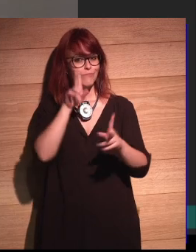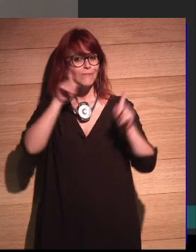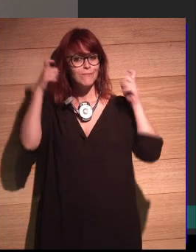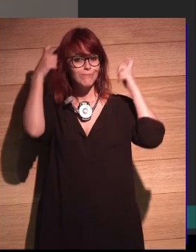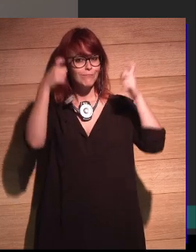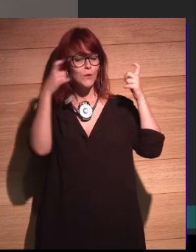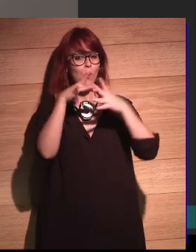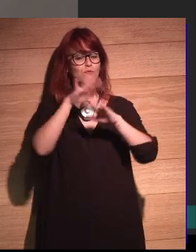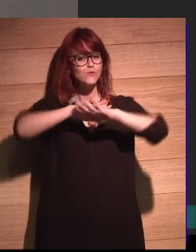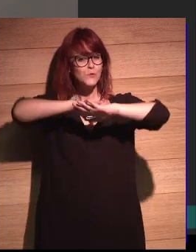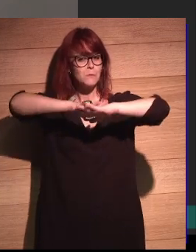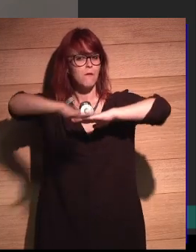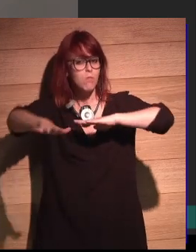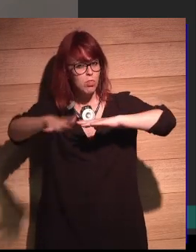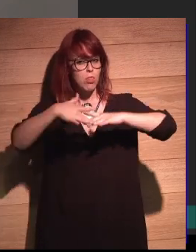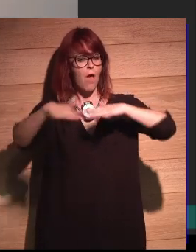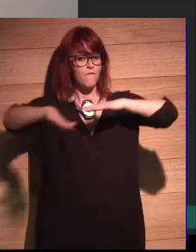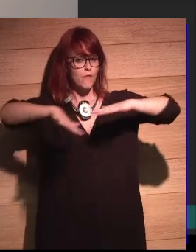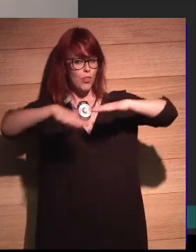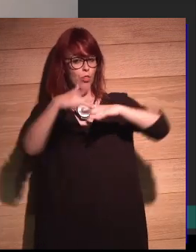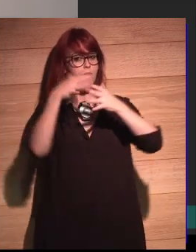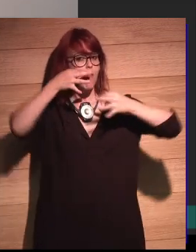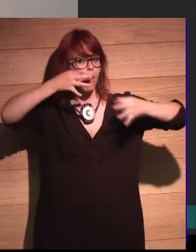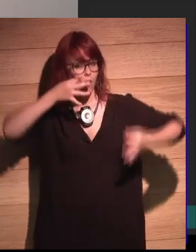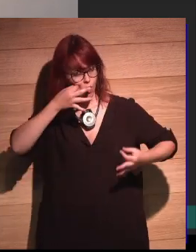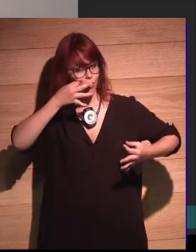The constant vibration of reality.